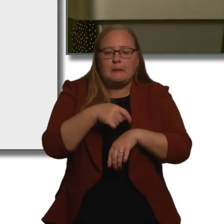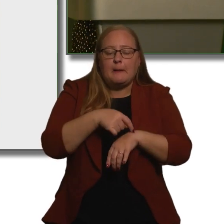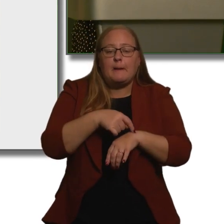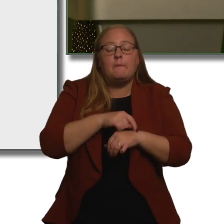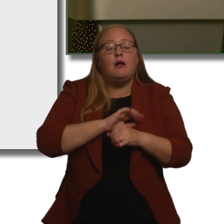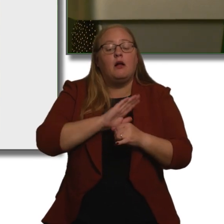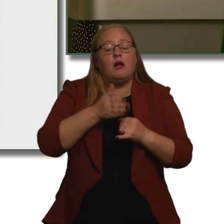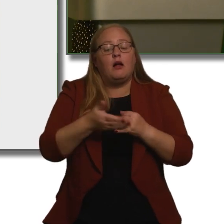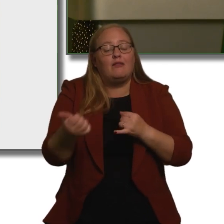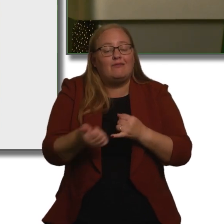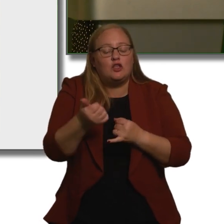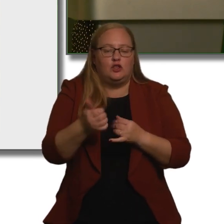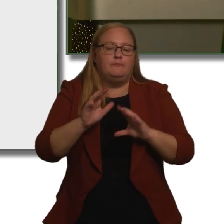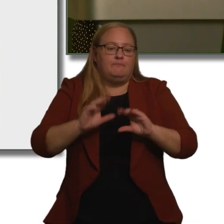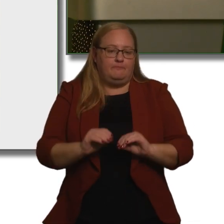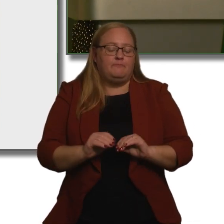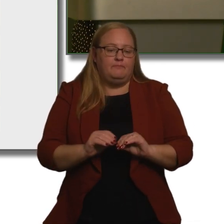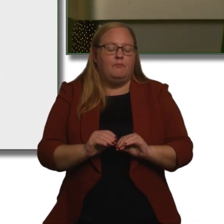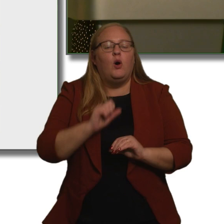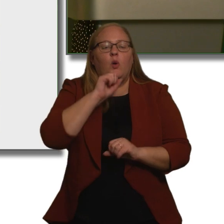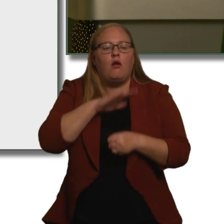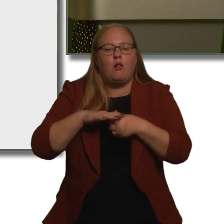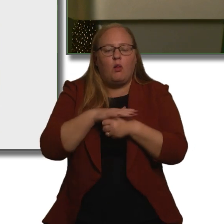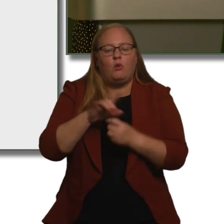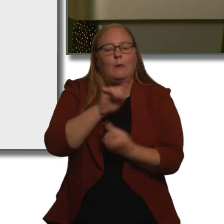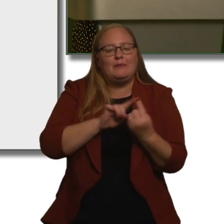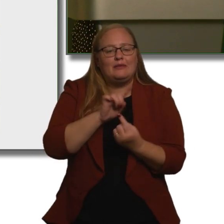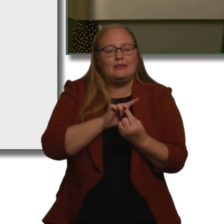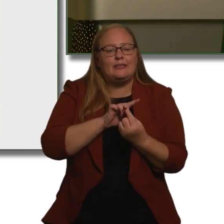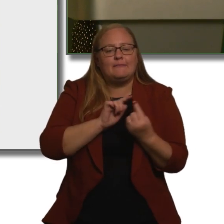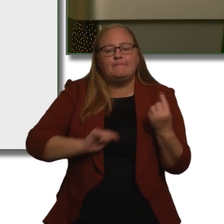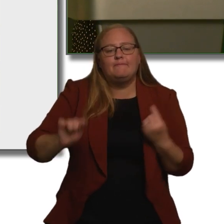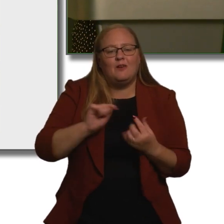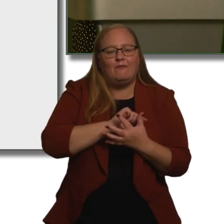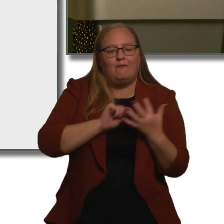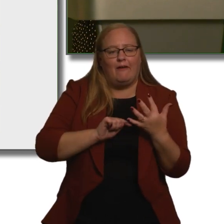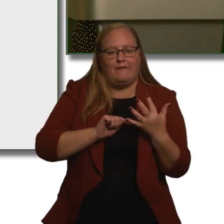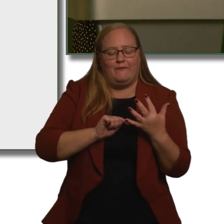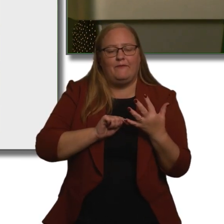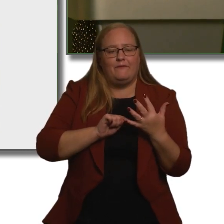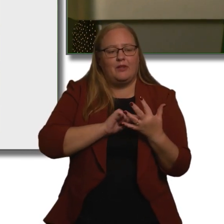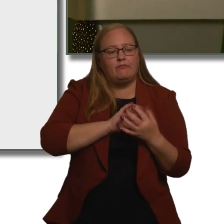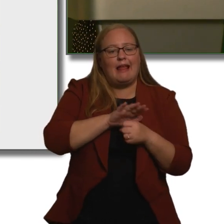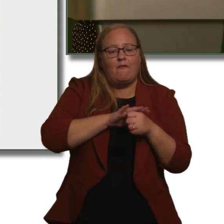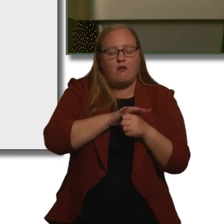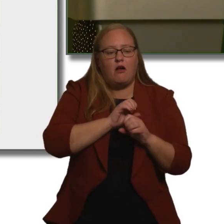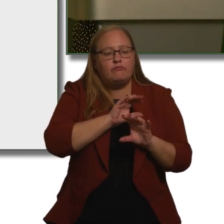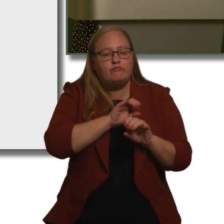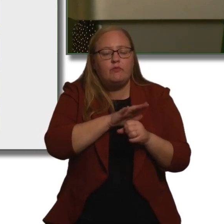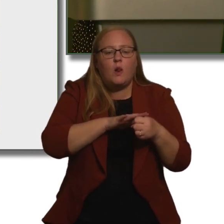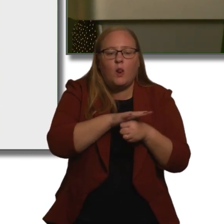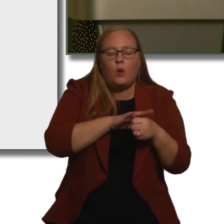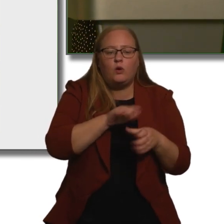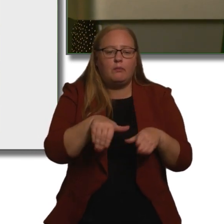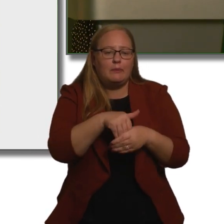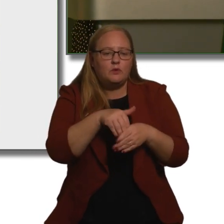ends. And we'll move straight into the local meetings where we'll be providing an update on local membership and community